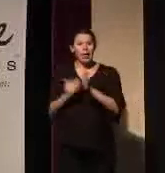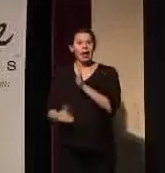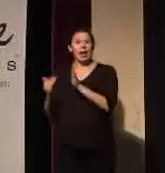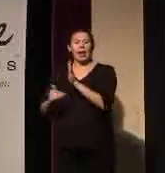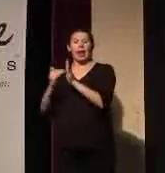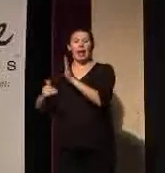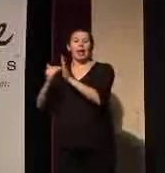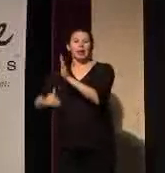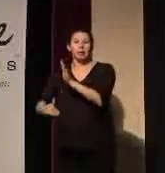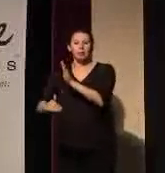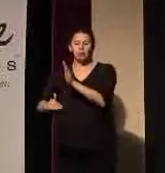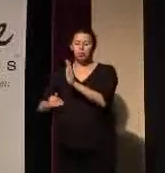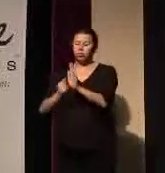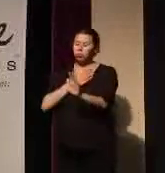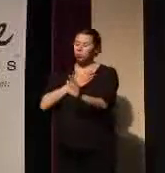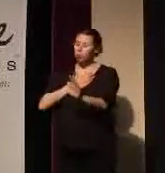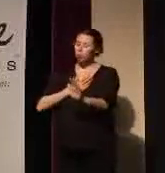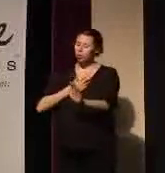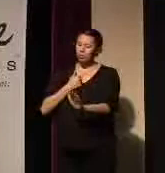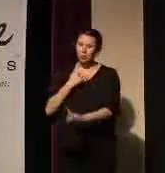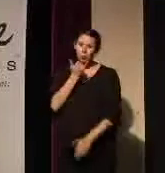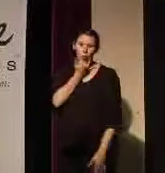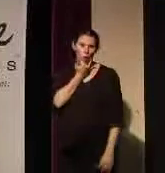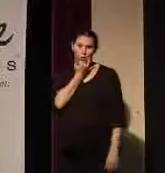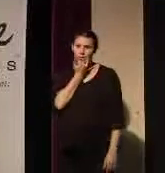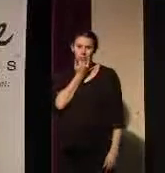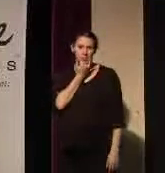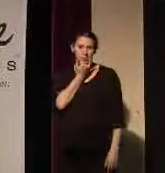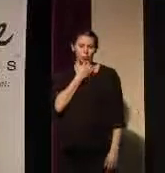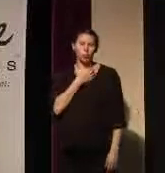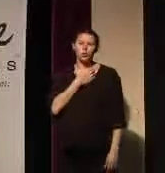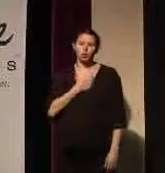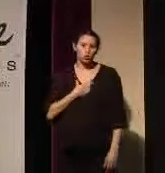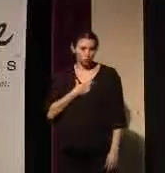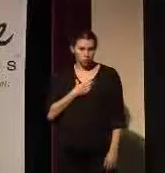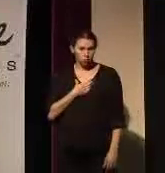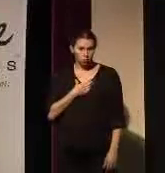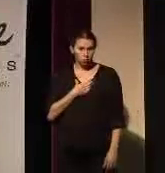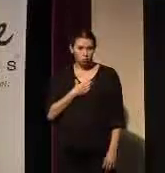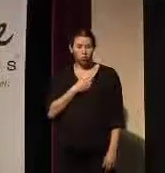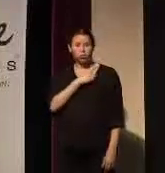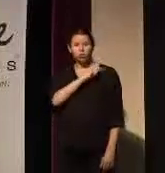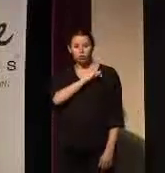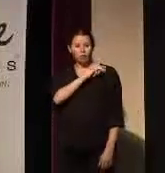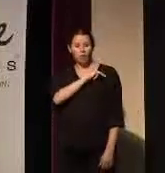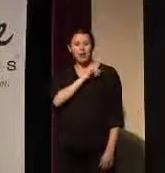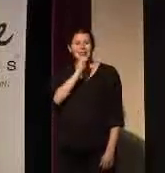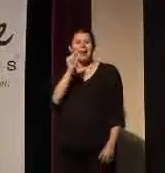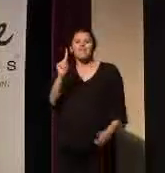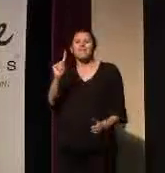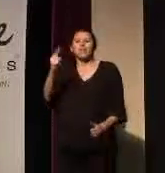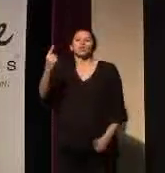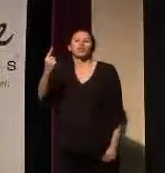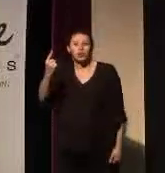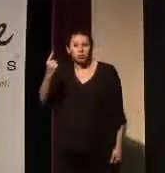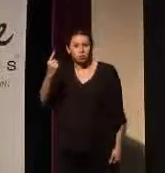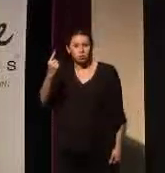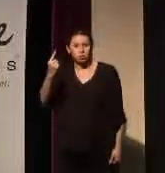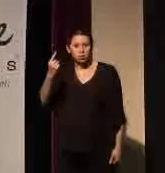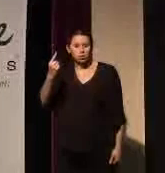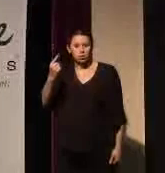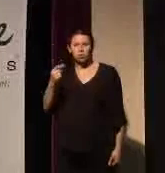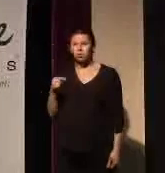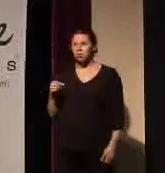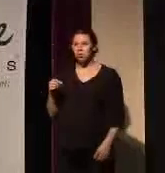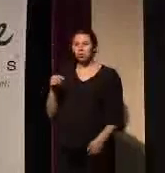I wish I were wrong about that. Of course, Trayvon Martin was not the first, and Michael Brown was